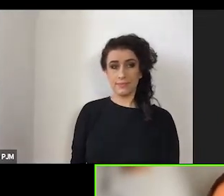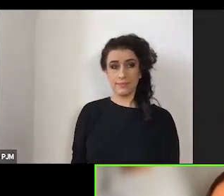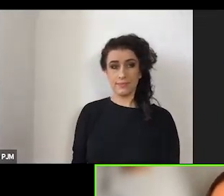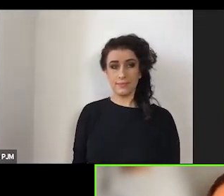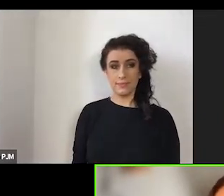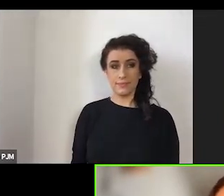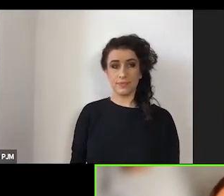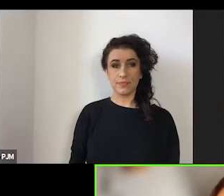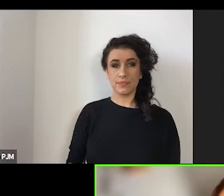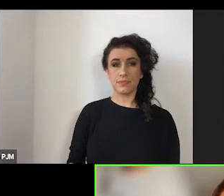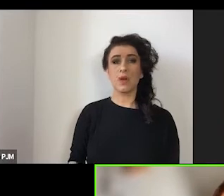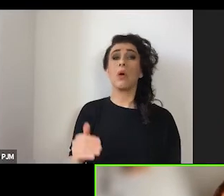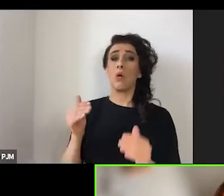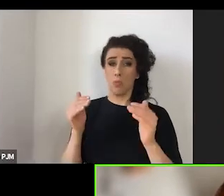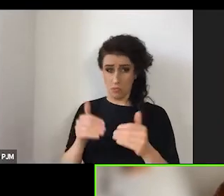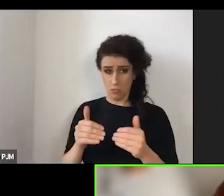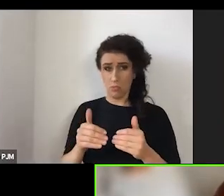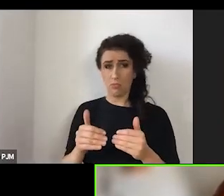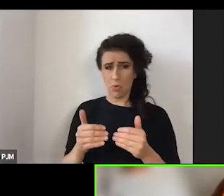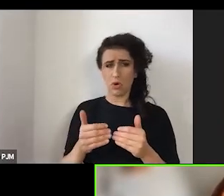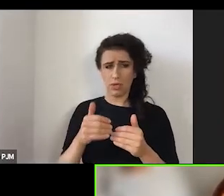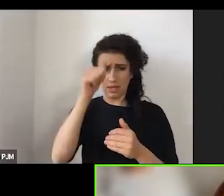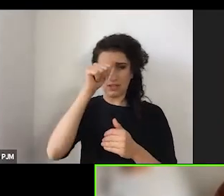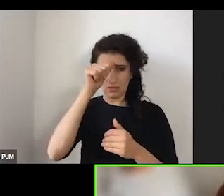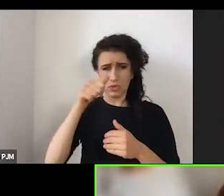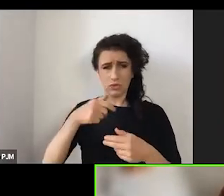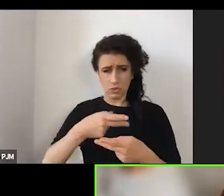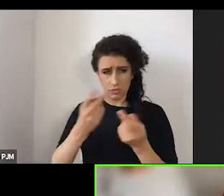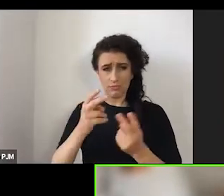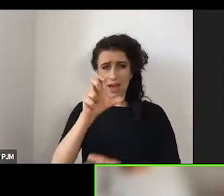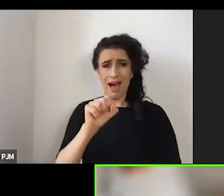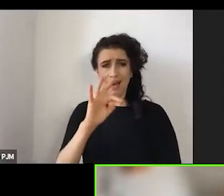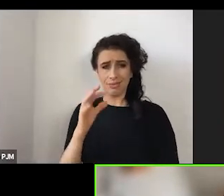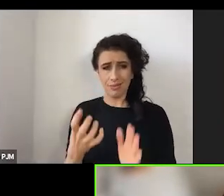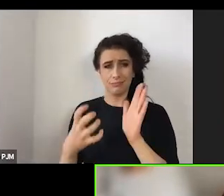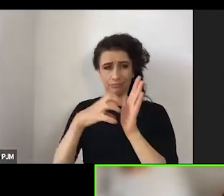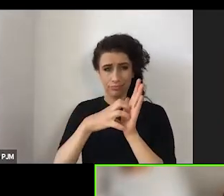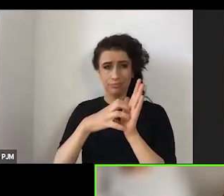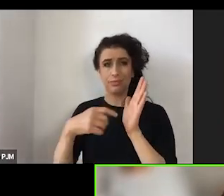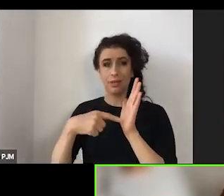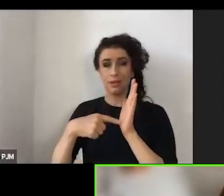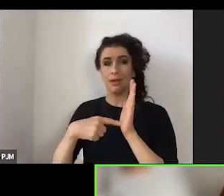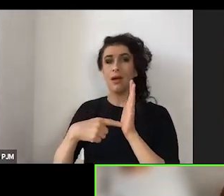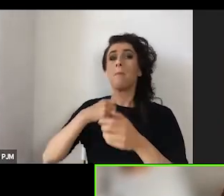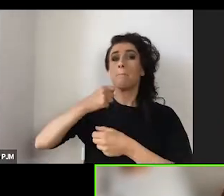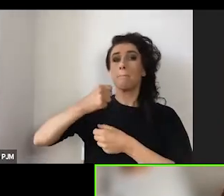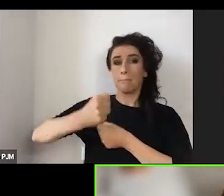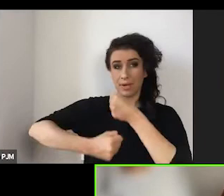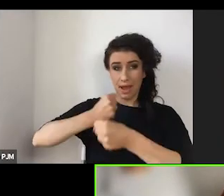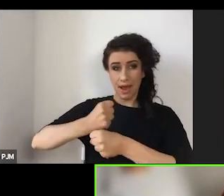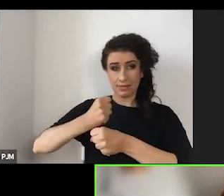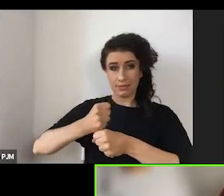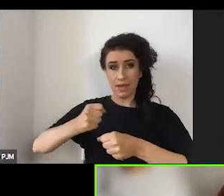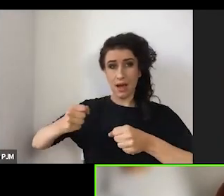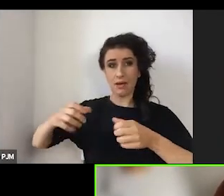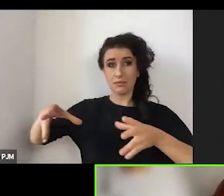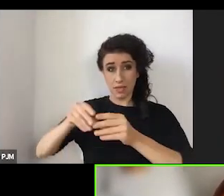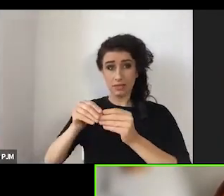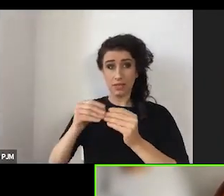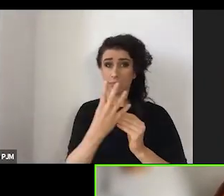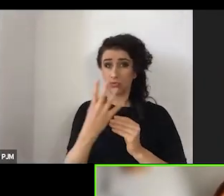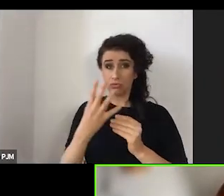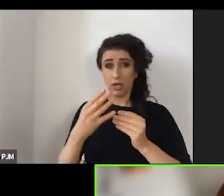remember me. And we work on 4 levels of change. The